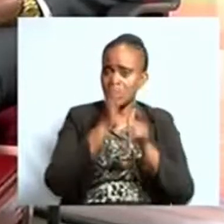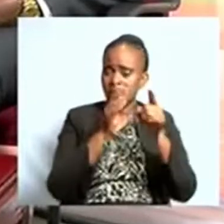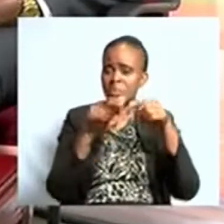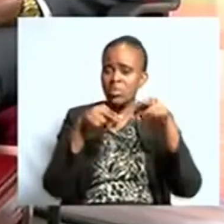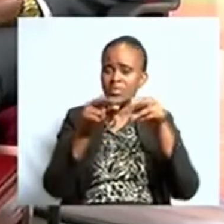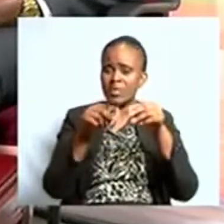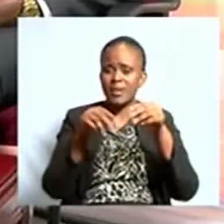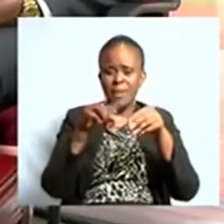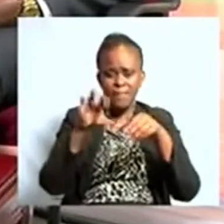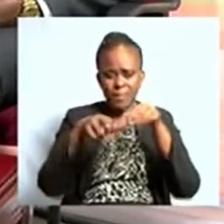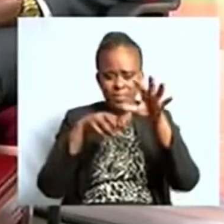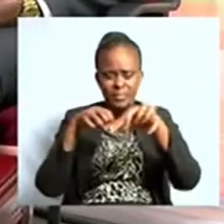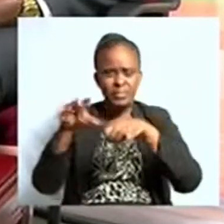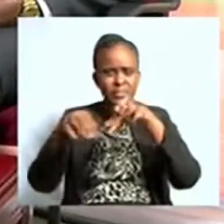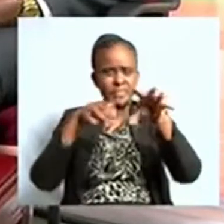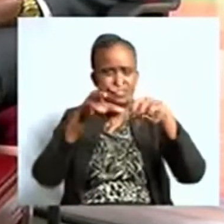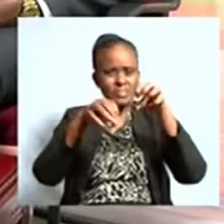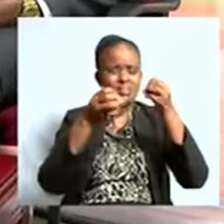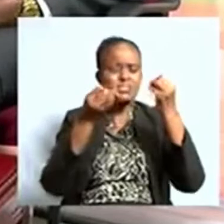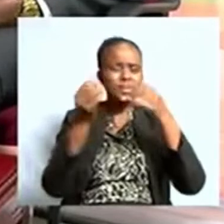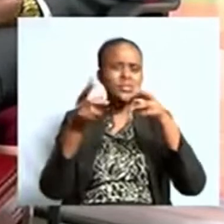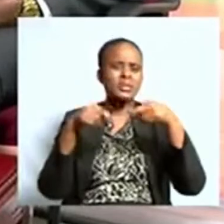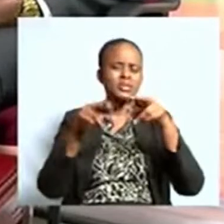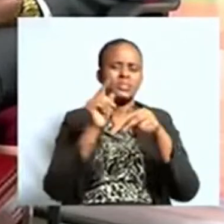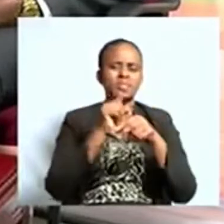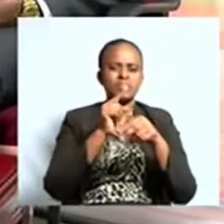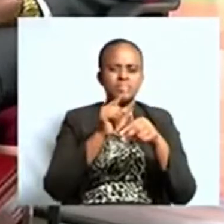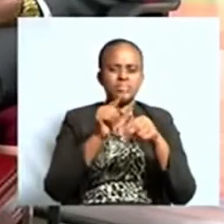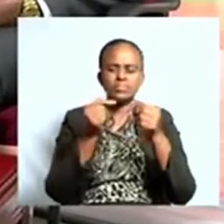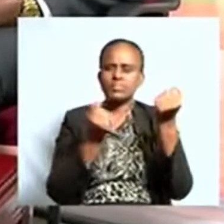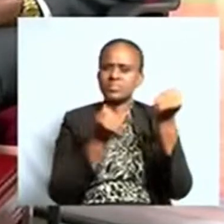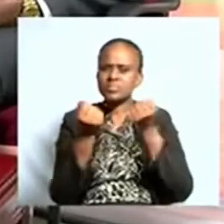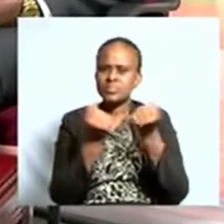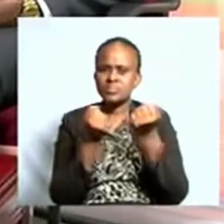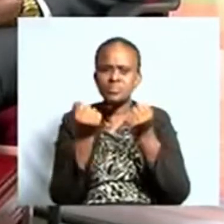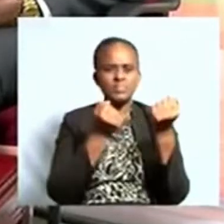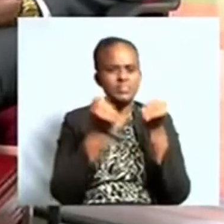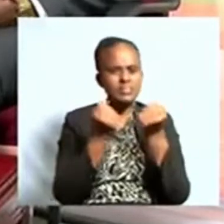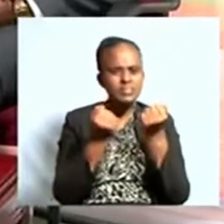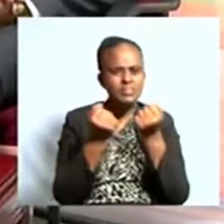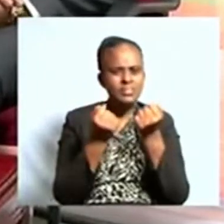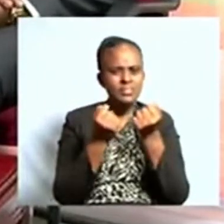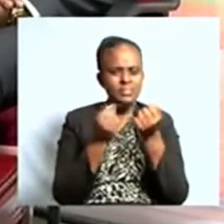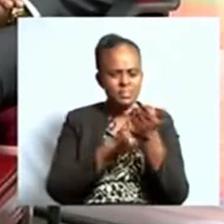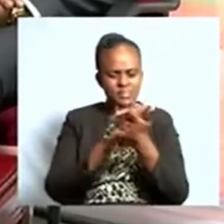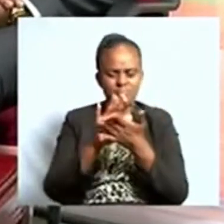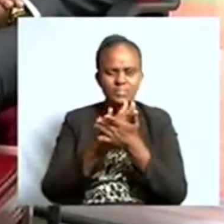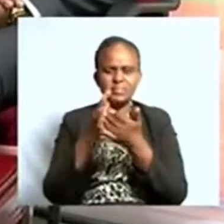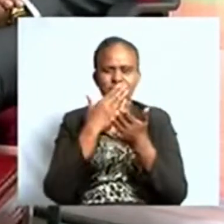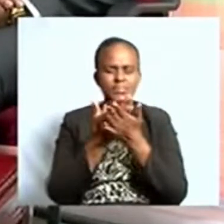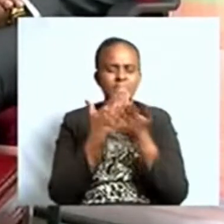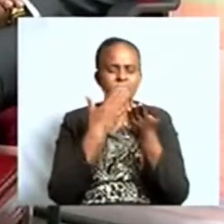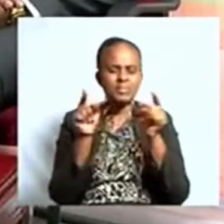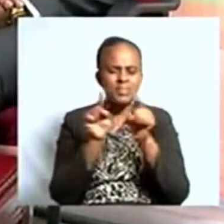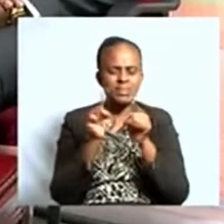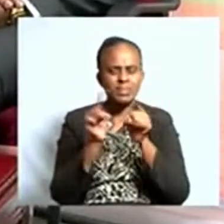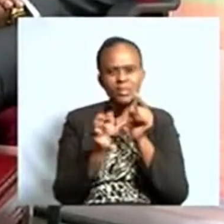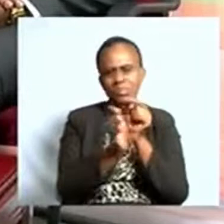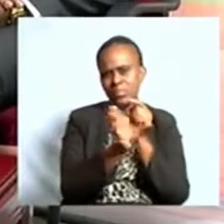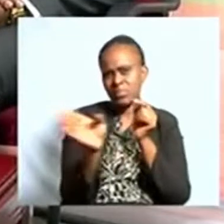the Makoto was the road. I'm not talking about some Jamus on a photo of the park. Another road, Kakawi to